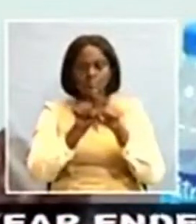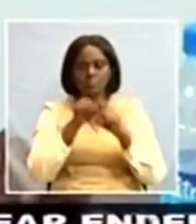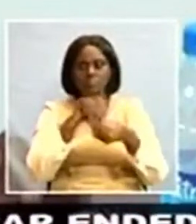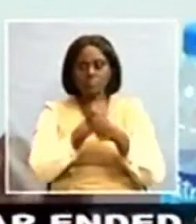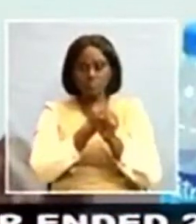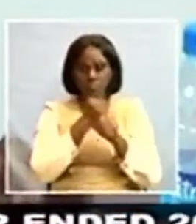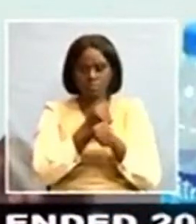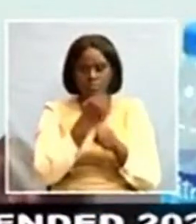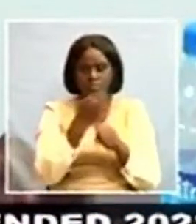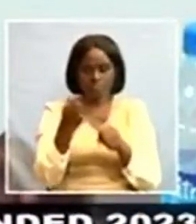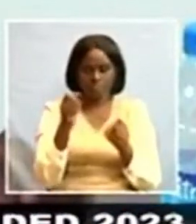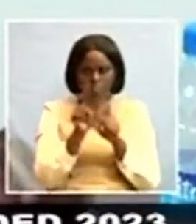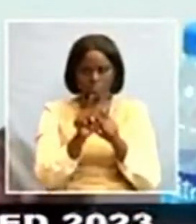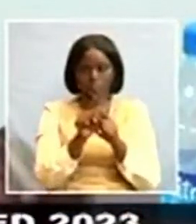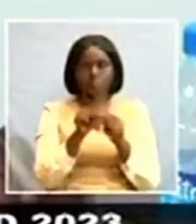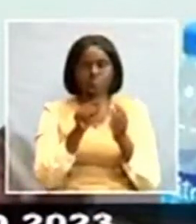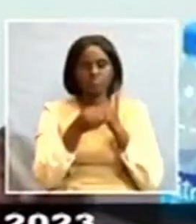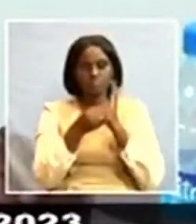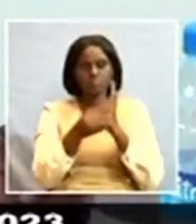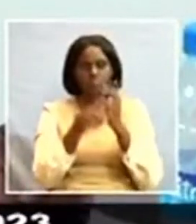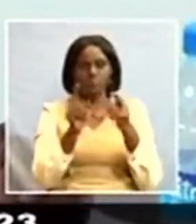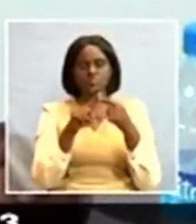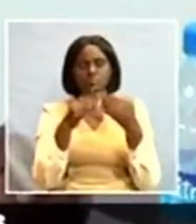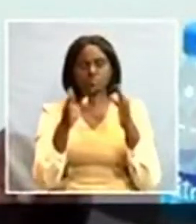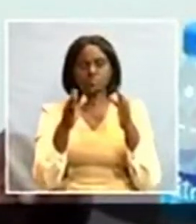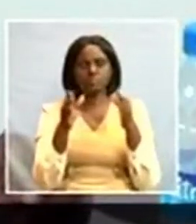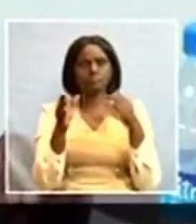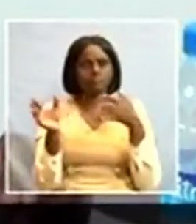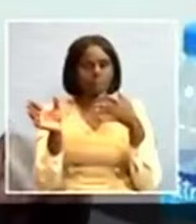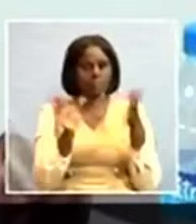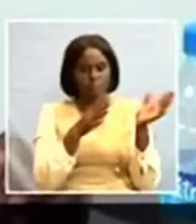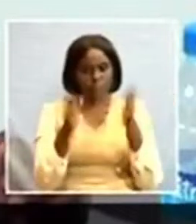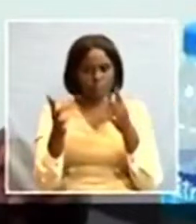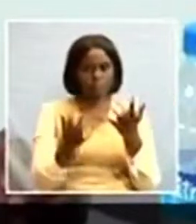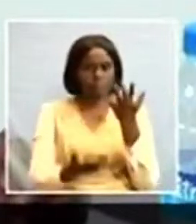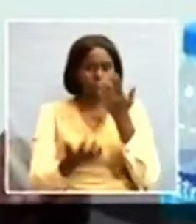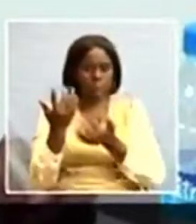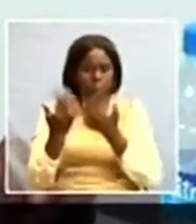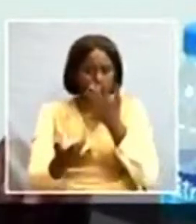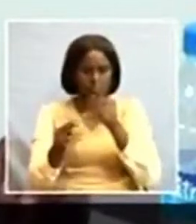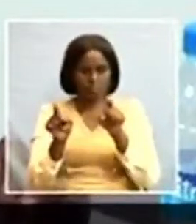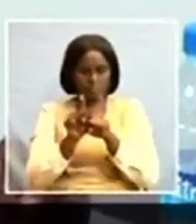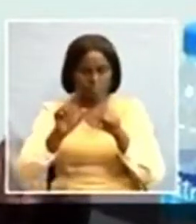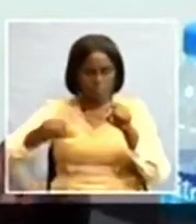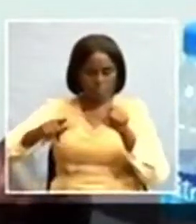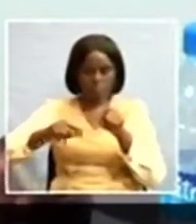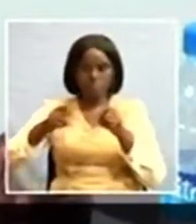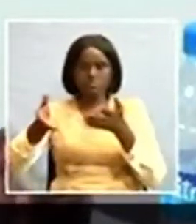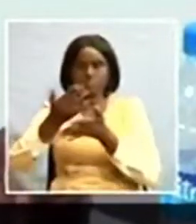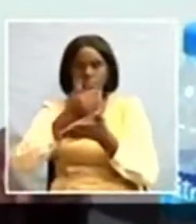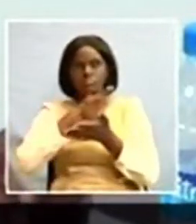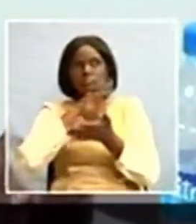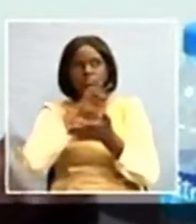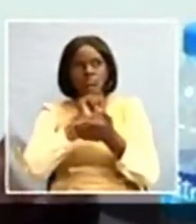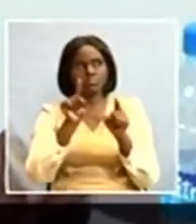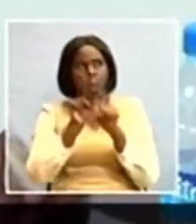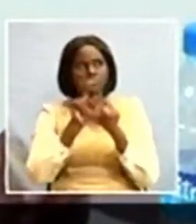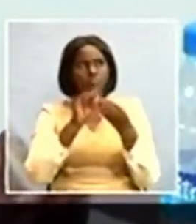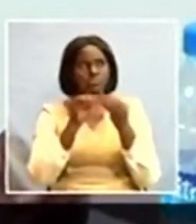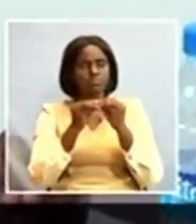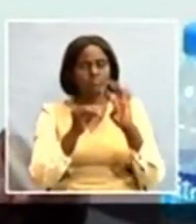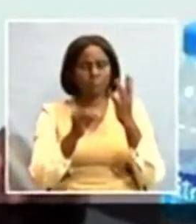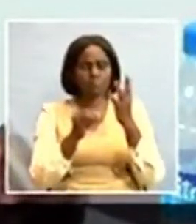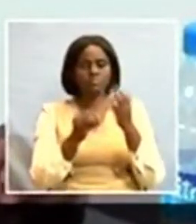equipment led to open air burning and delayed waste collection. Number four, lack